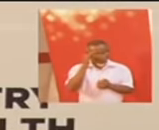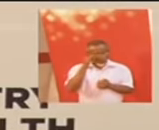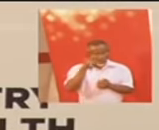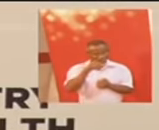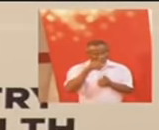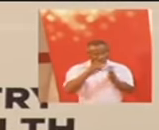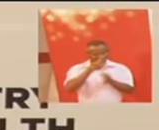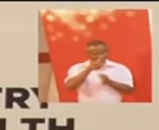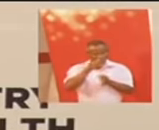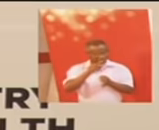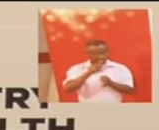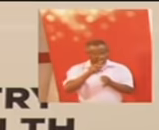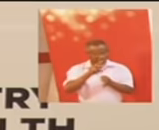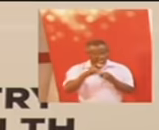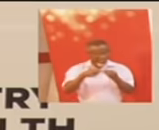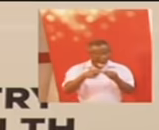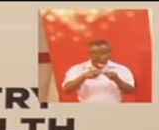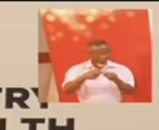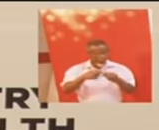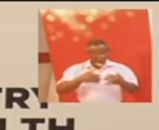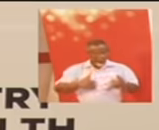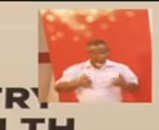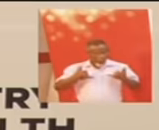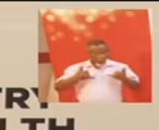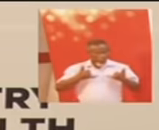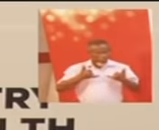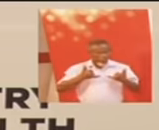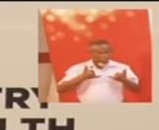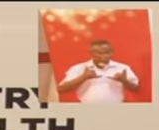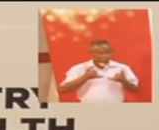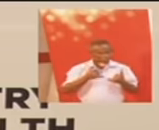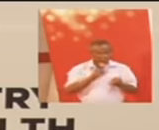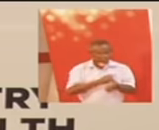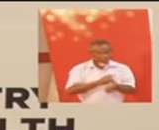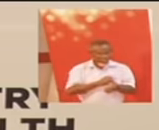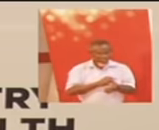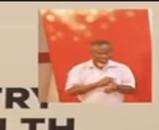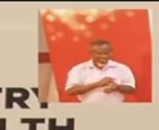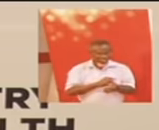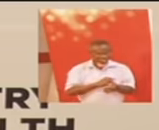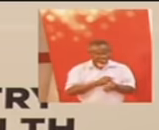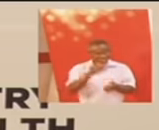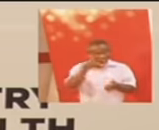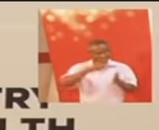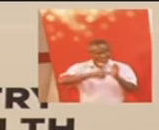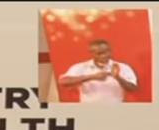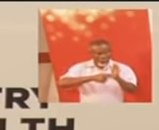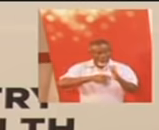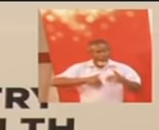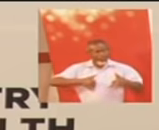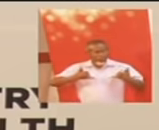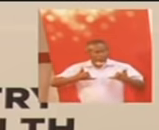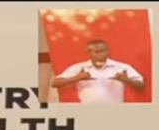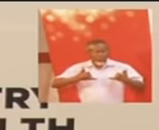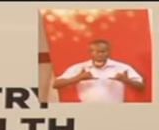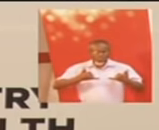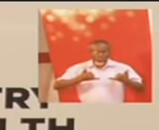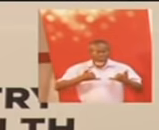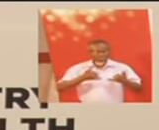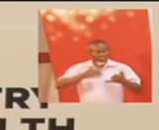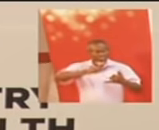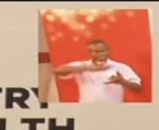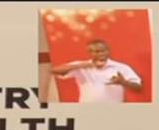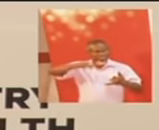doctors, the definition of youth being different throughout the world. Someone who is old is above 60, all